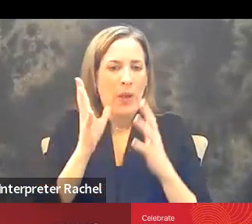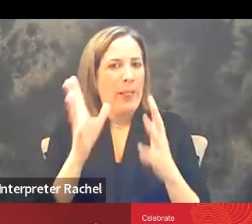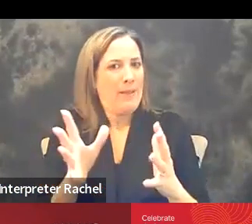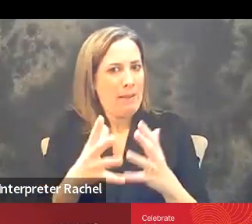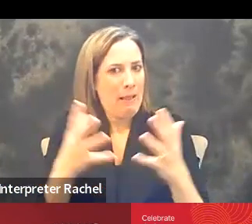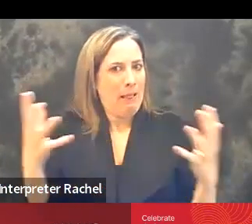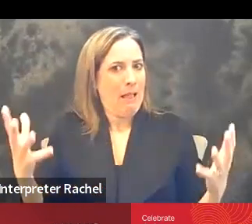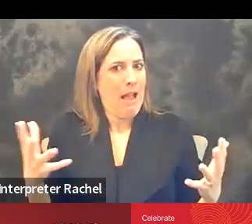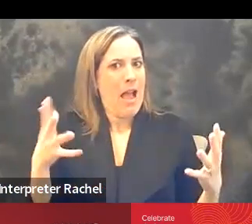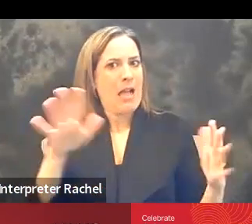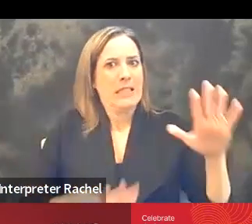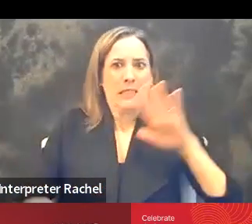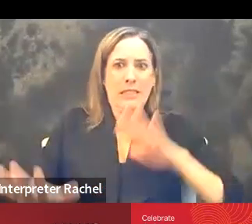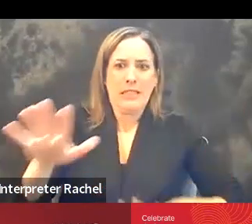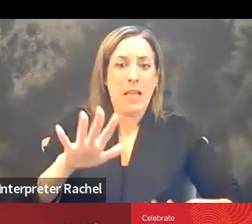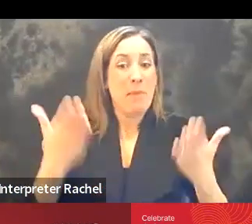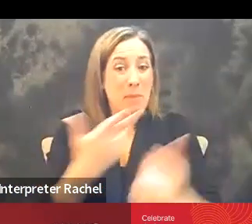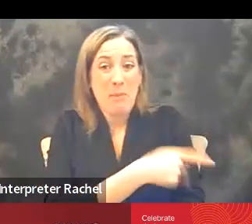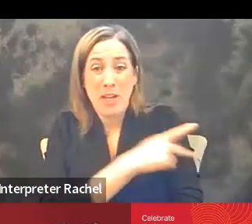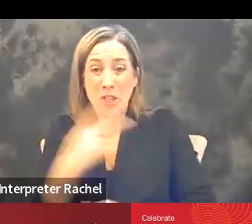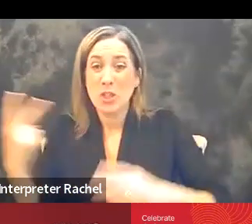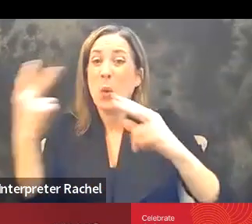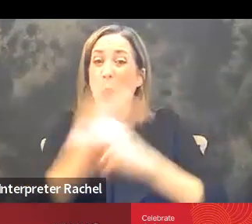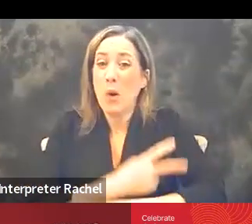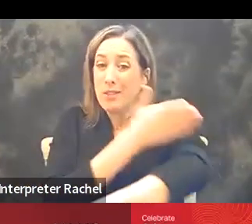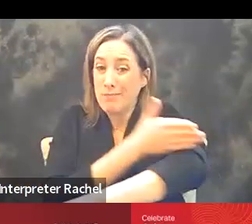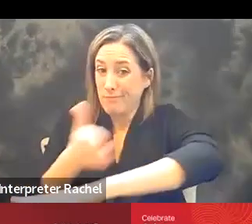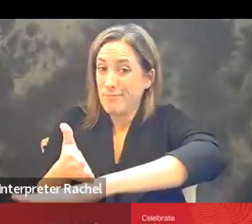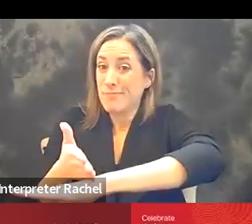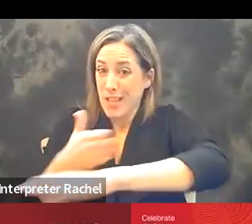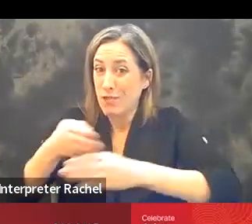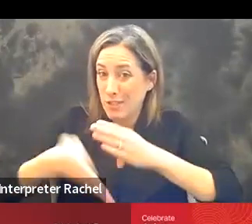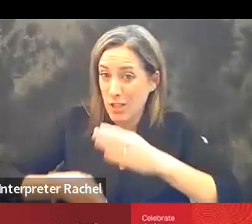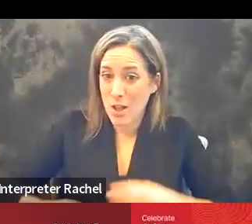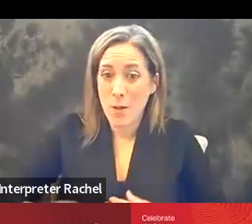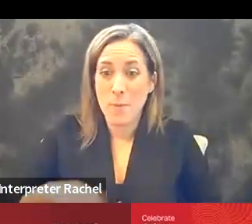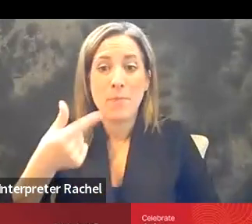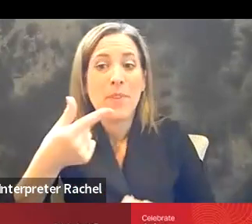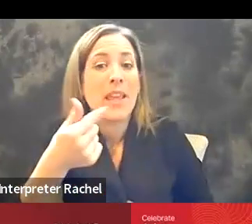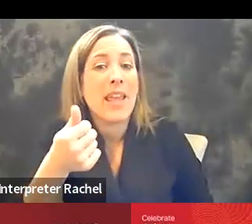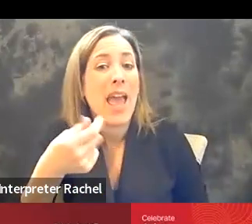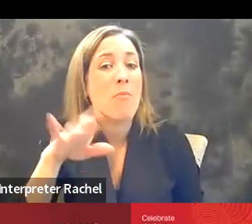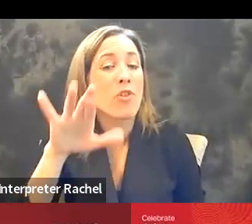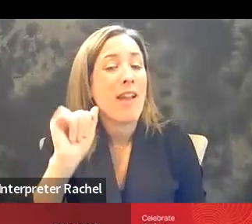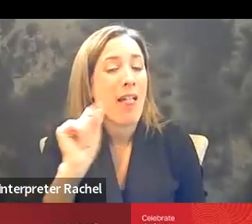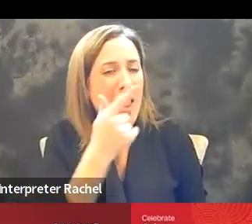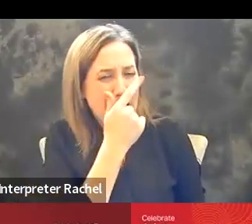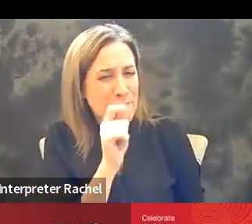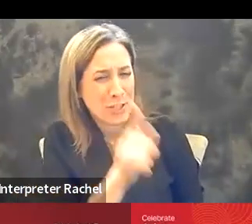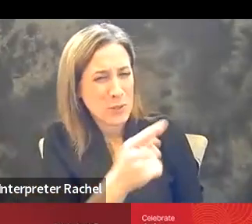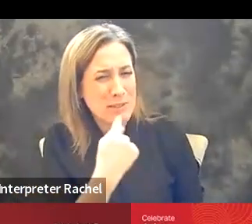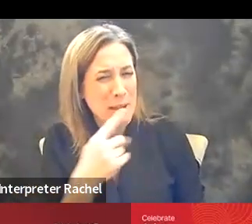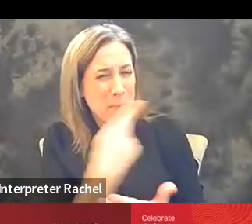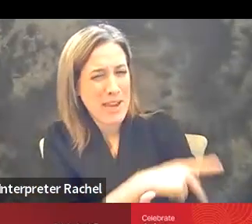think our patients might be worse off because of it. Very interesting. You said, I think our patients might be worse off because of